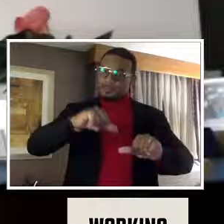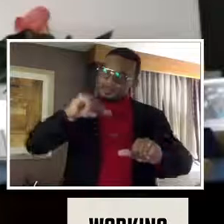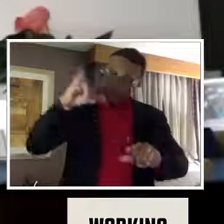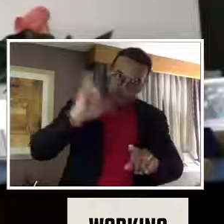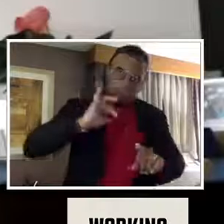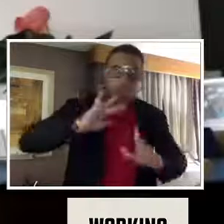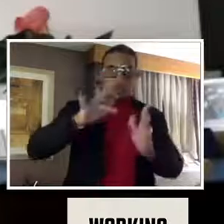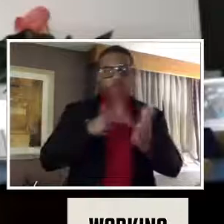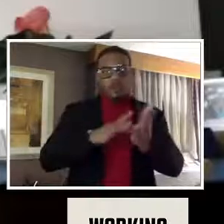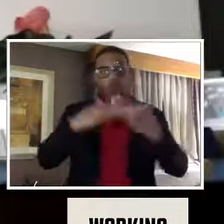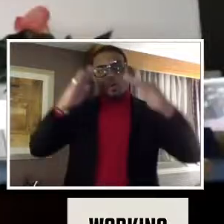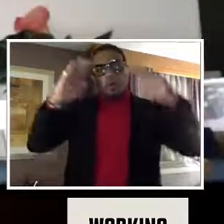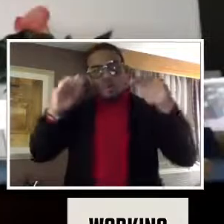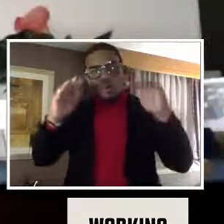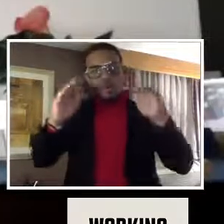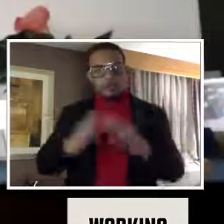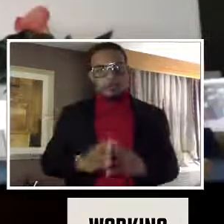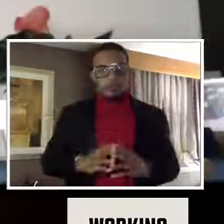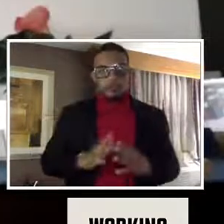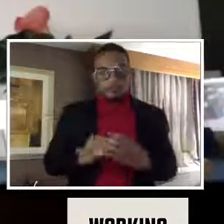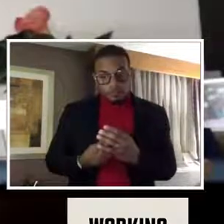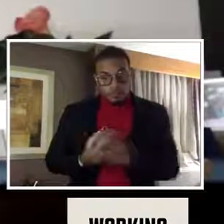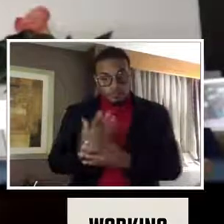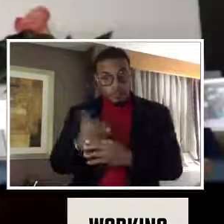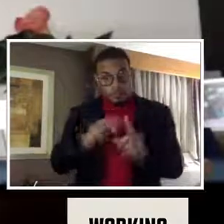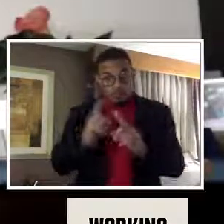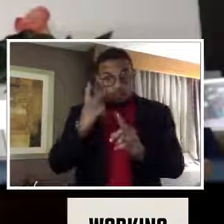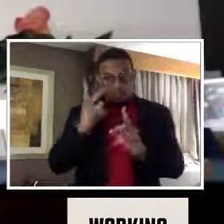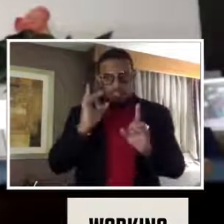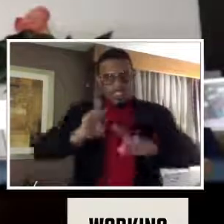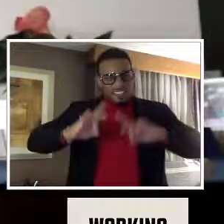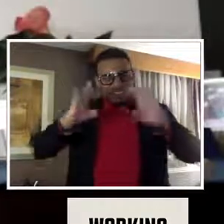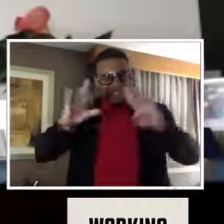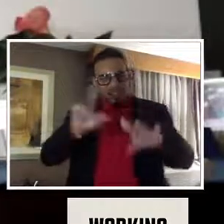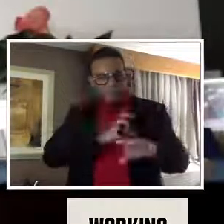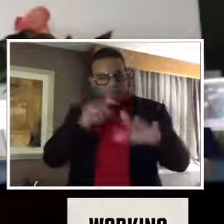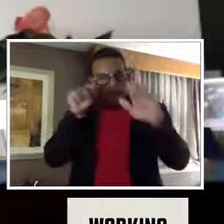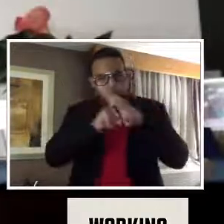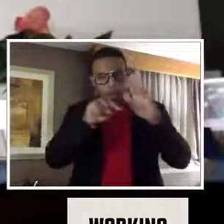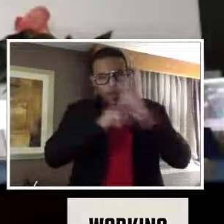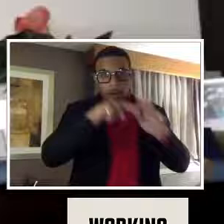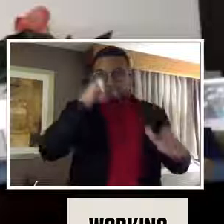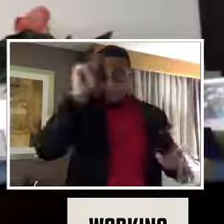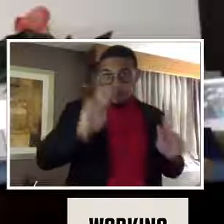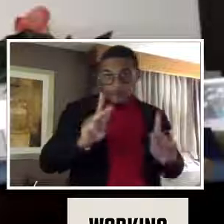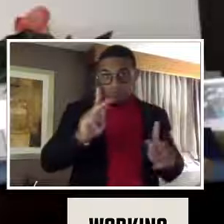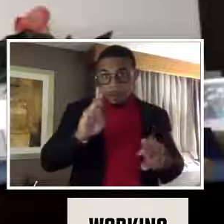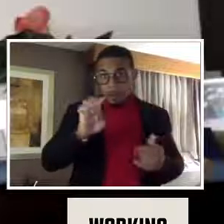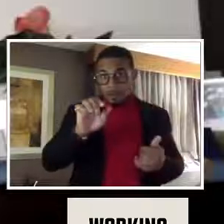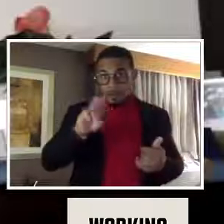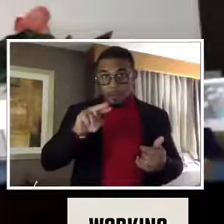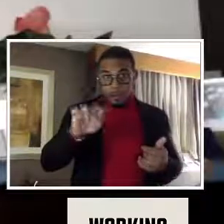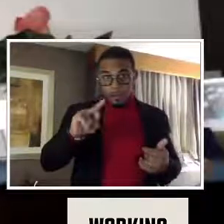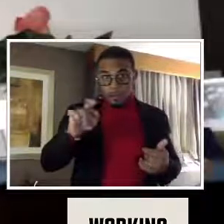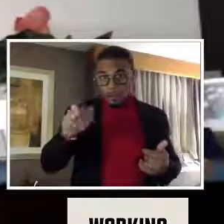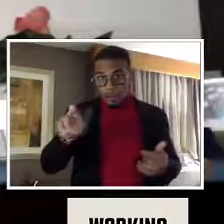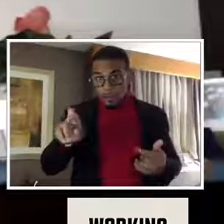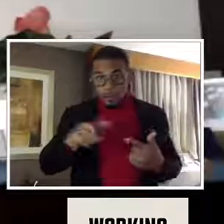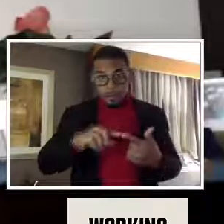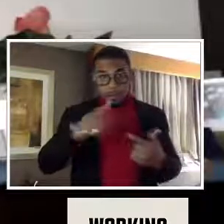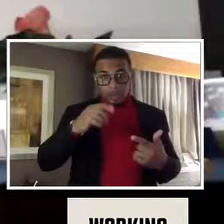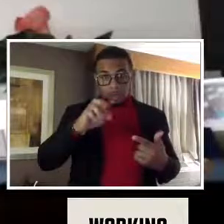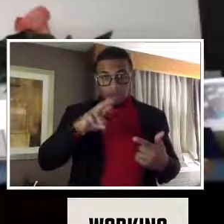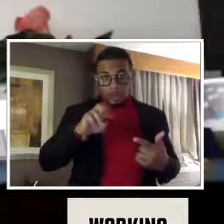was our source of hope. In the spring, we also saw violent police murders of Black folks, Breonna Taylor, George Floyd,